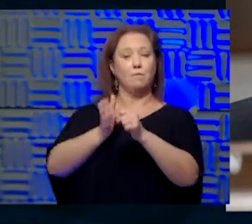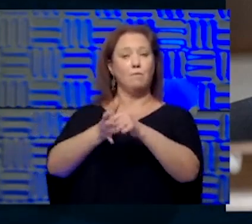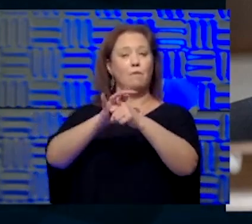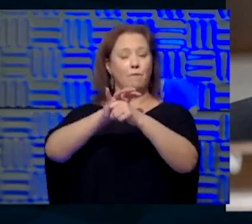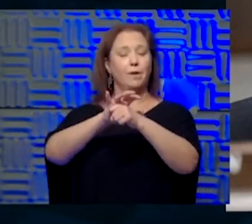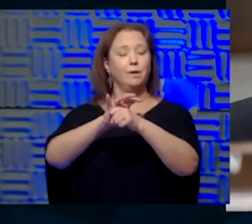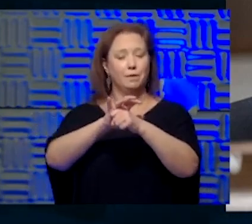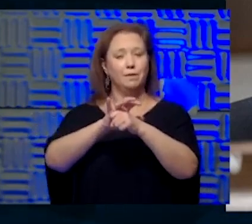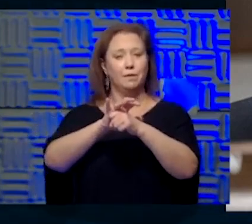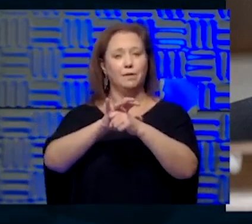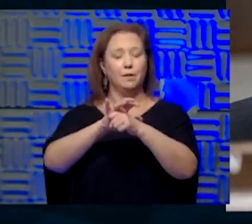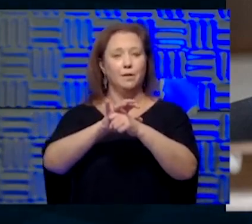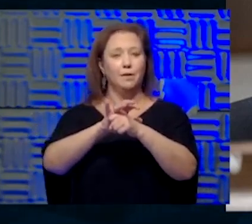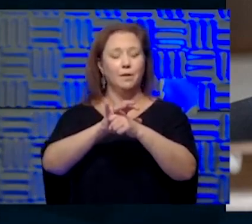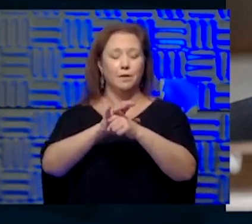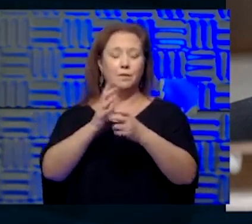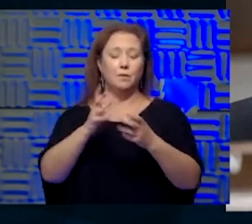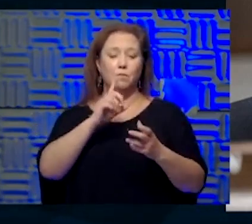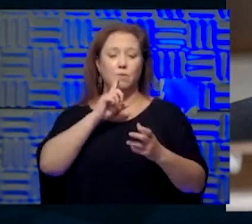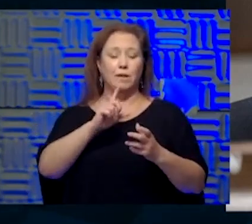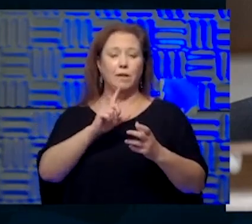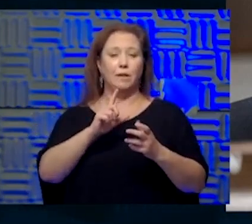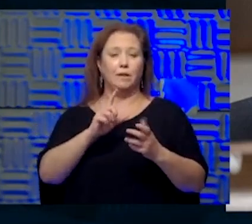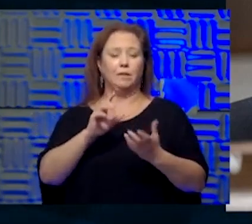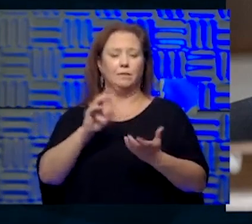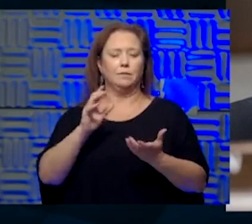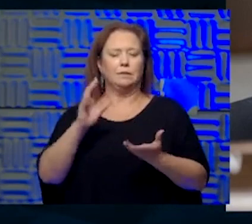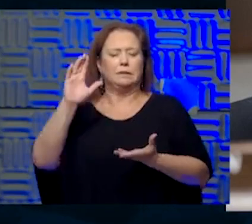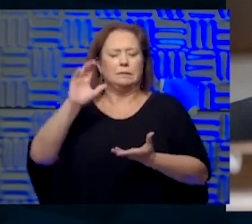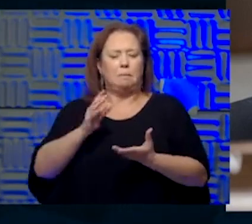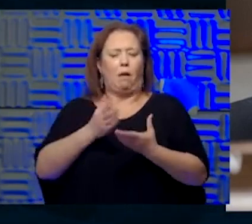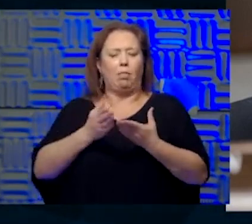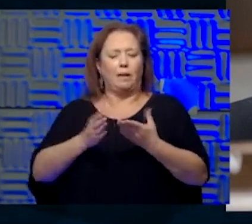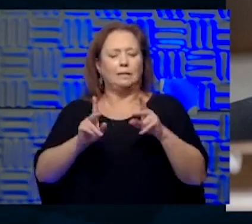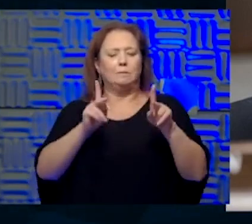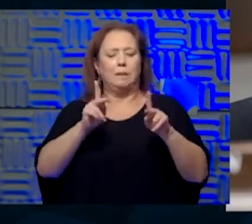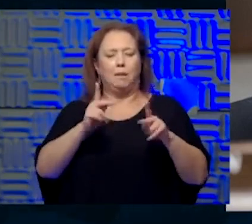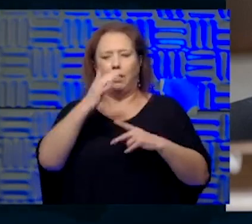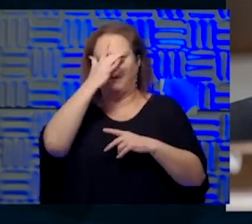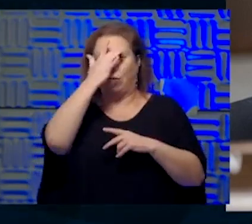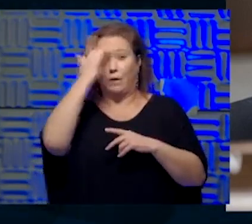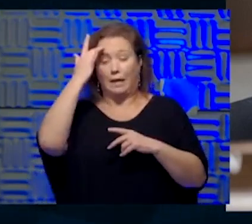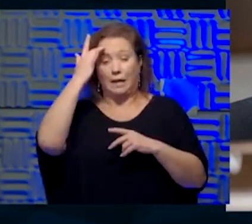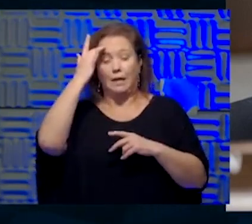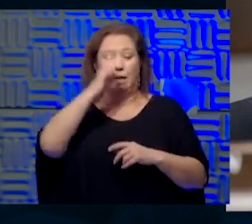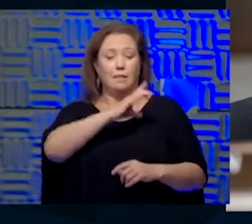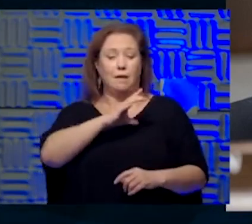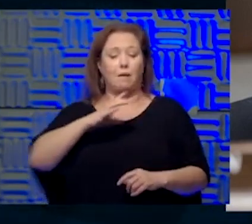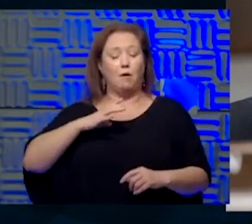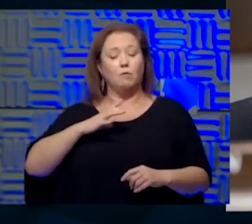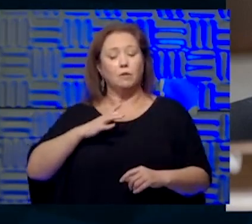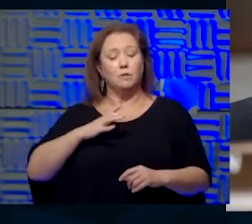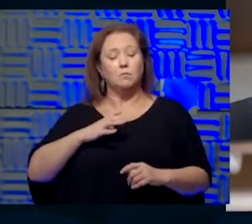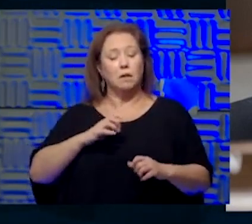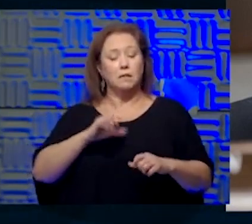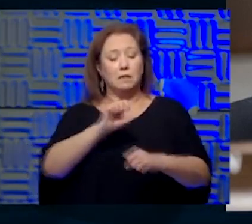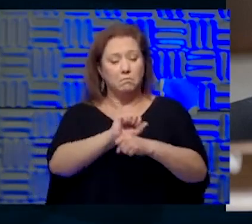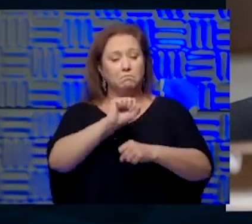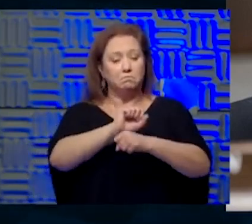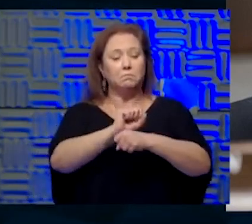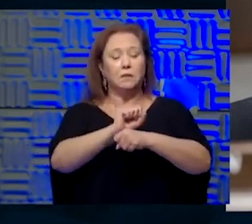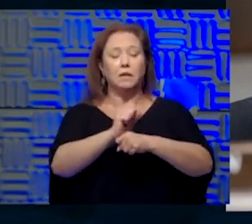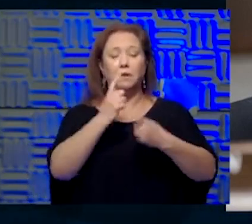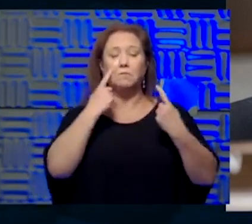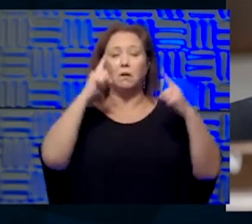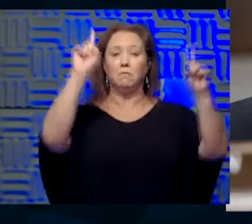just in many ways, kind of small things that people don't think about that maybe Congress has the capability of working on and getting